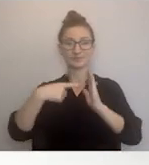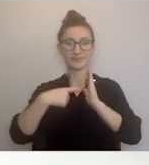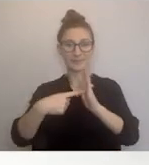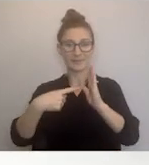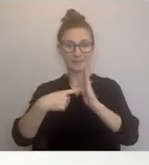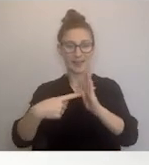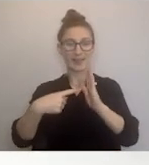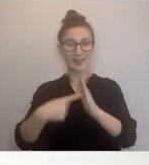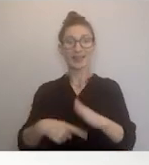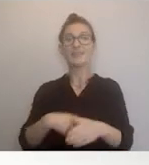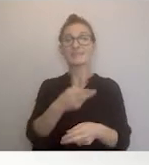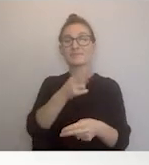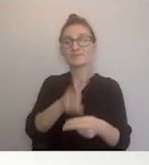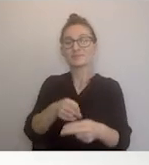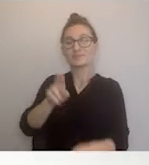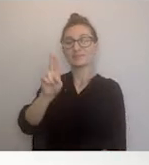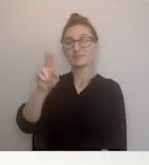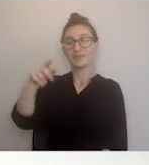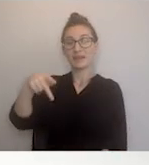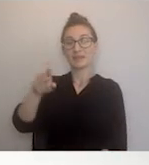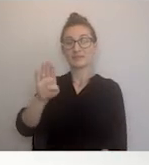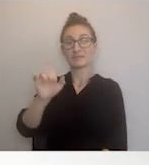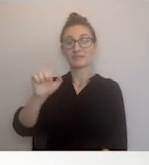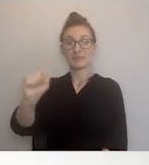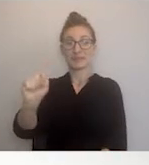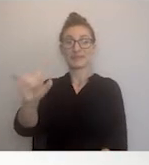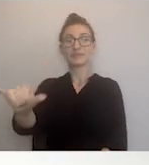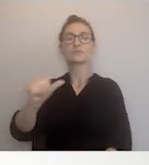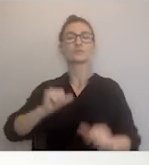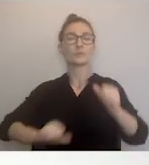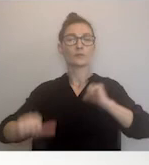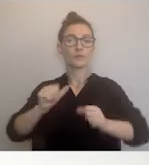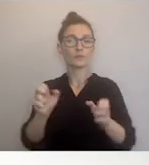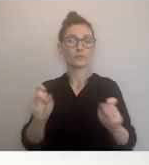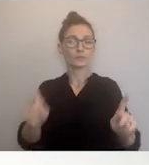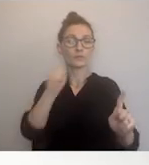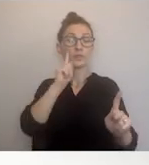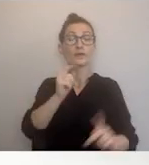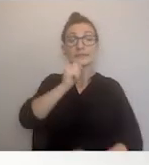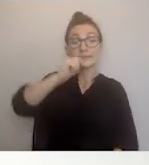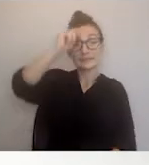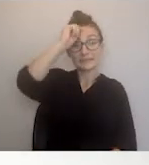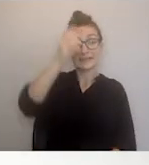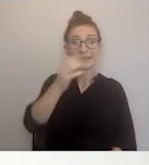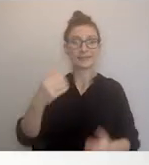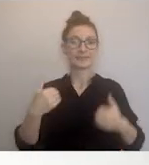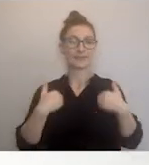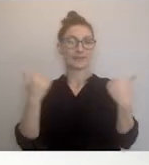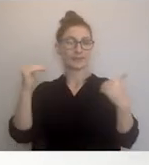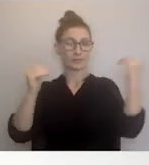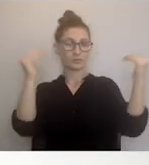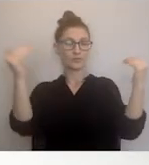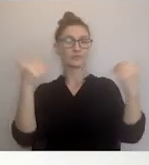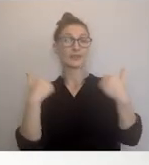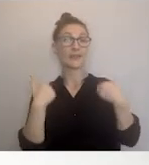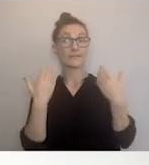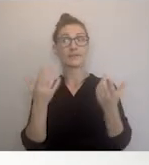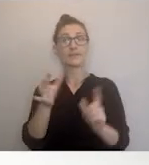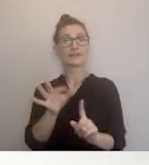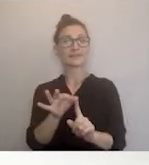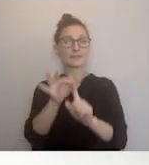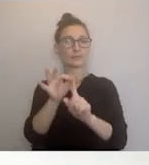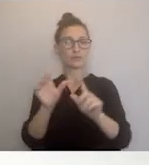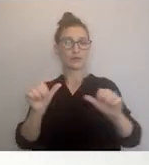an example of what we do today I wanted to share is Upbeat. So this is a performance opportunity for teens and young adults with